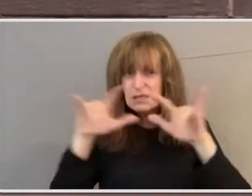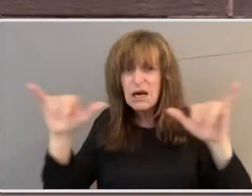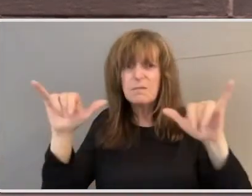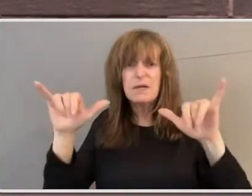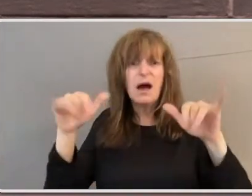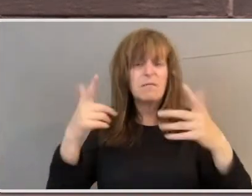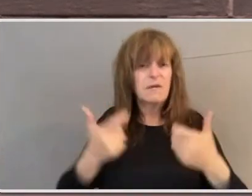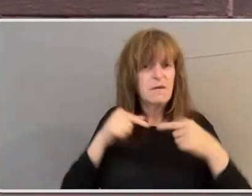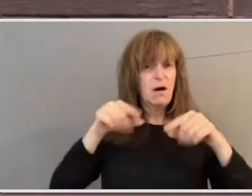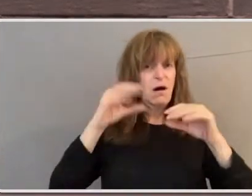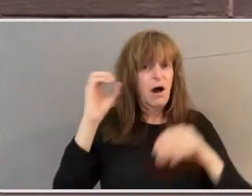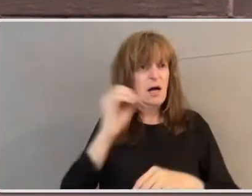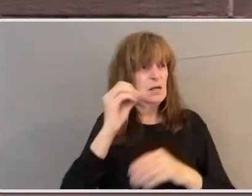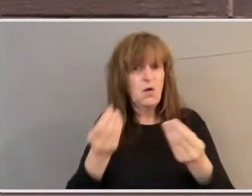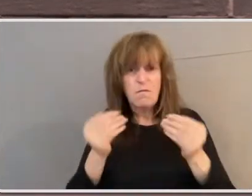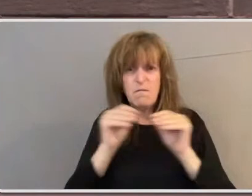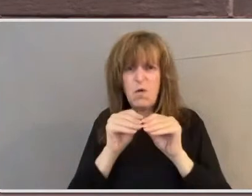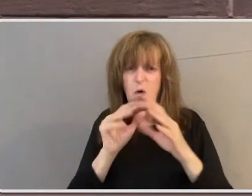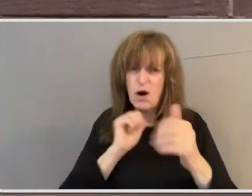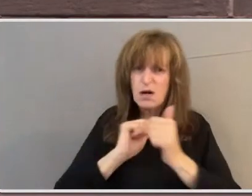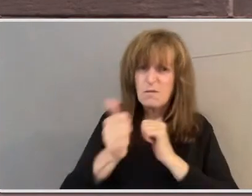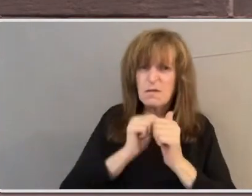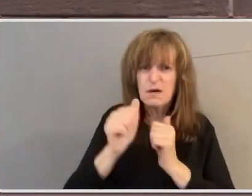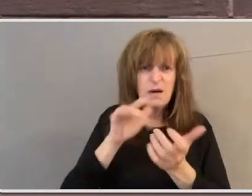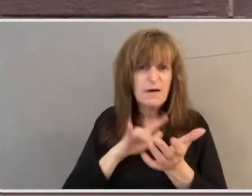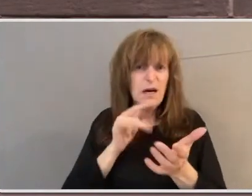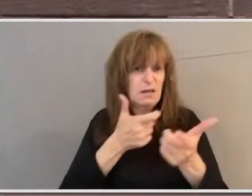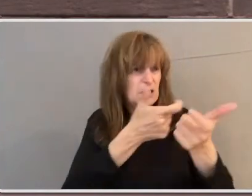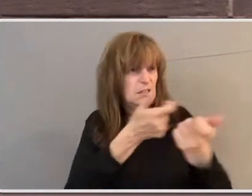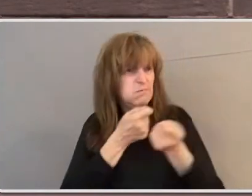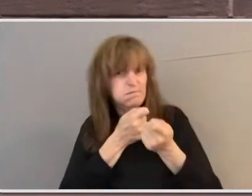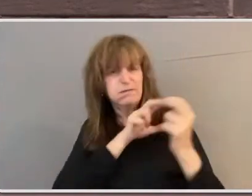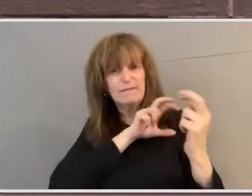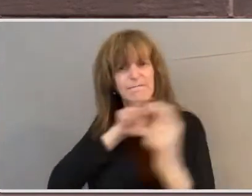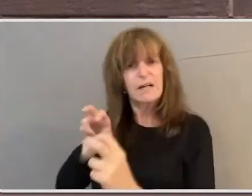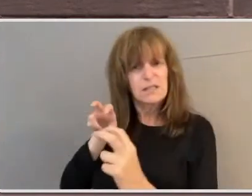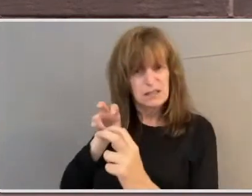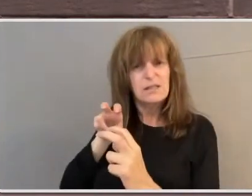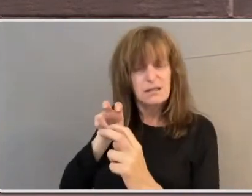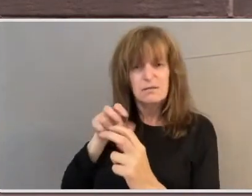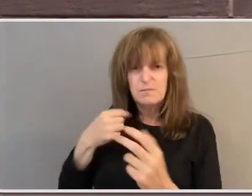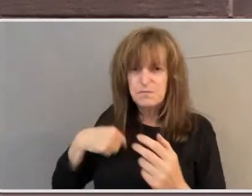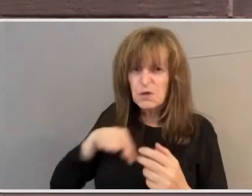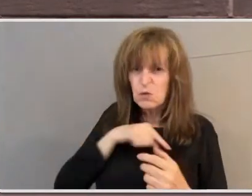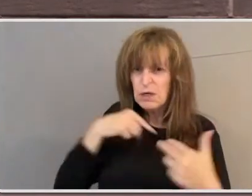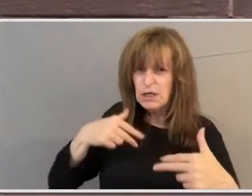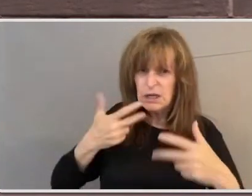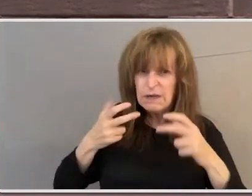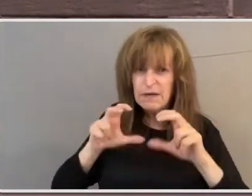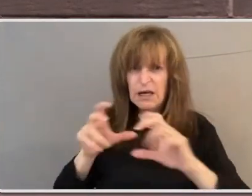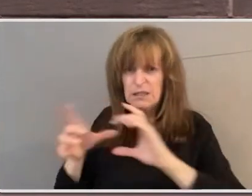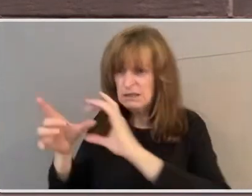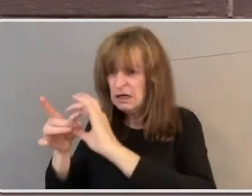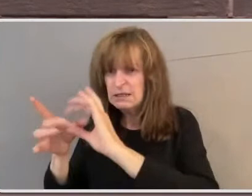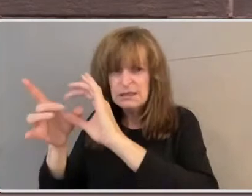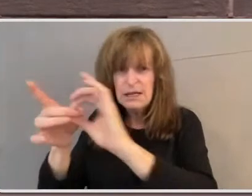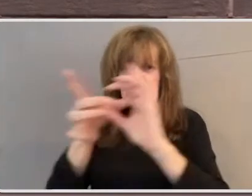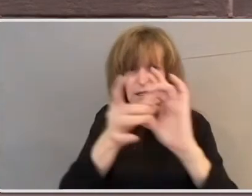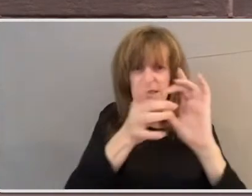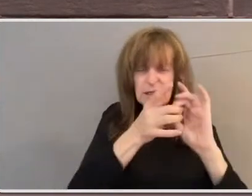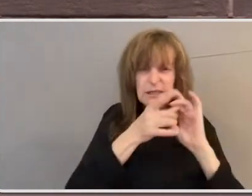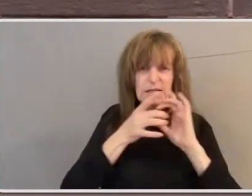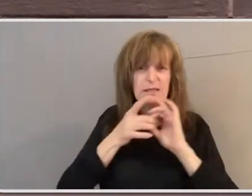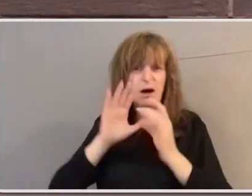investment. We're investing to connect every part of our auto supply chain. Minerals from the